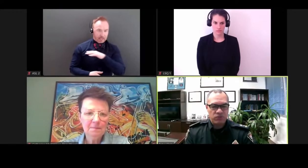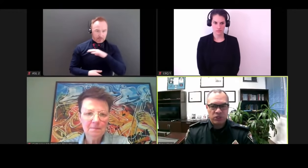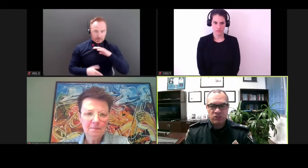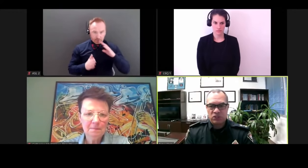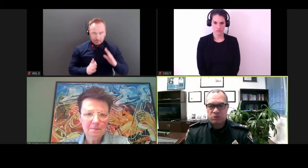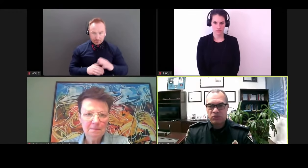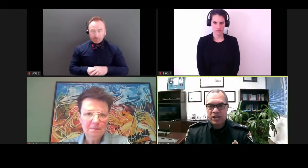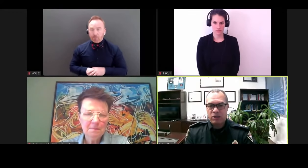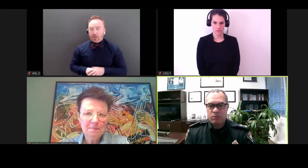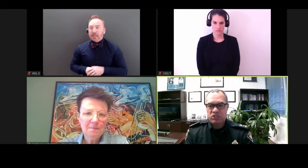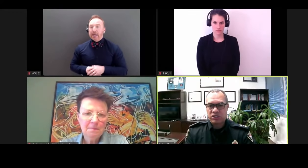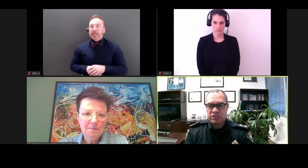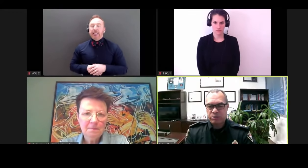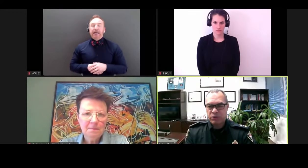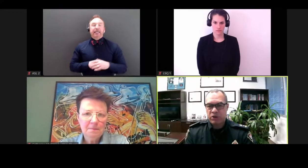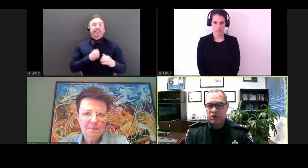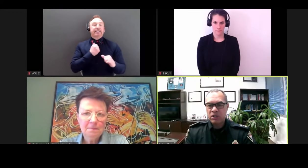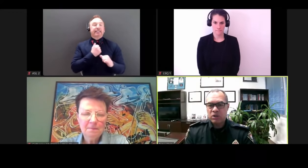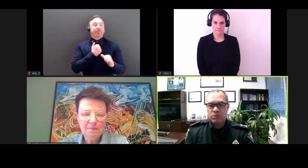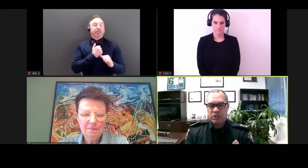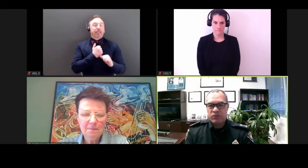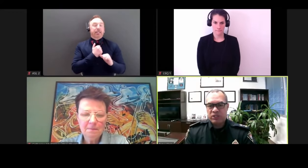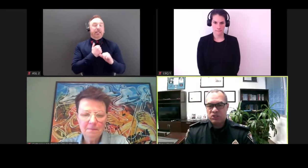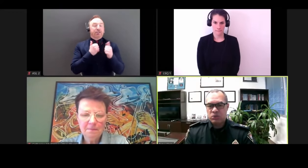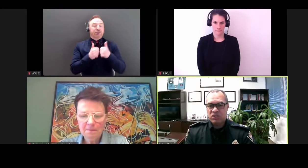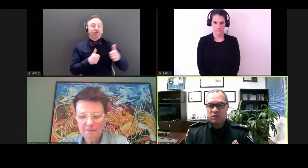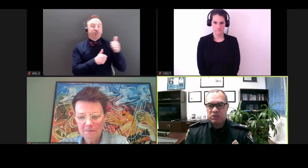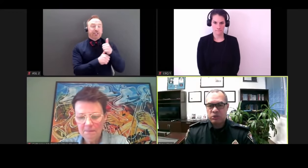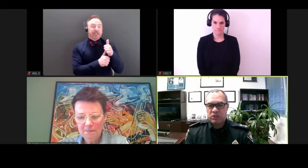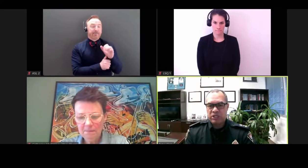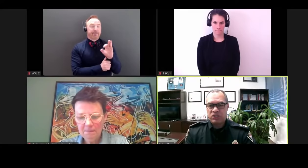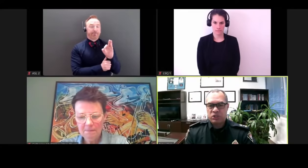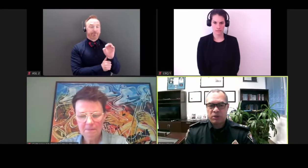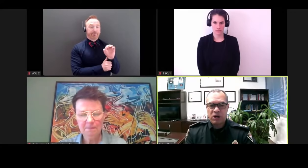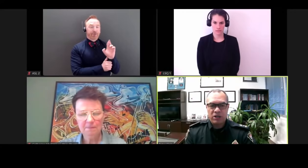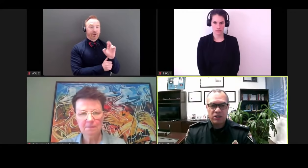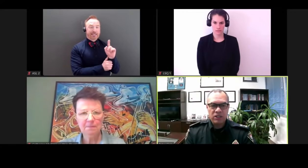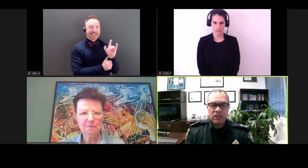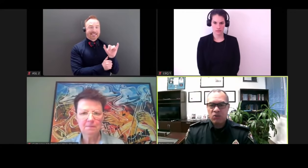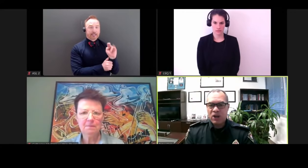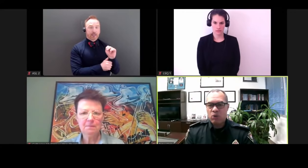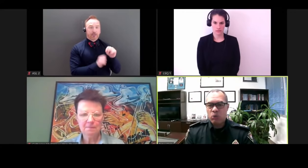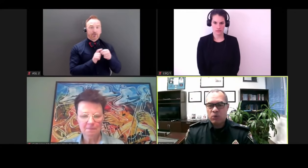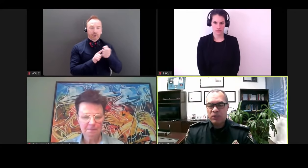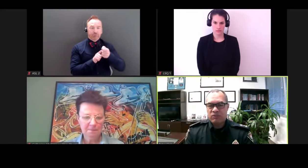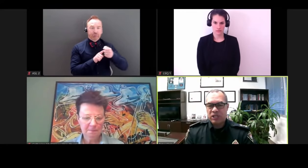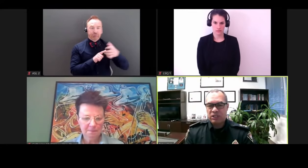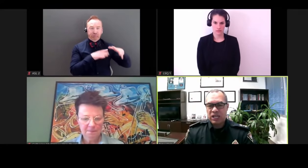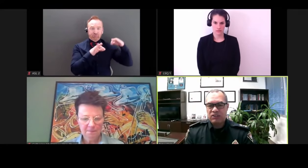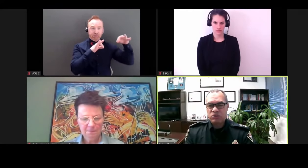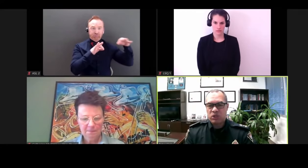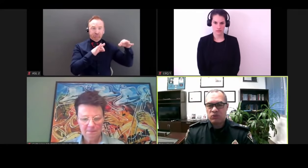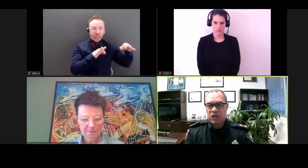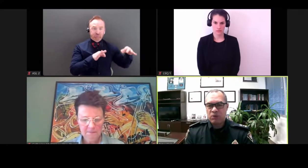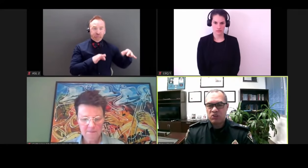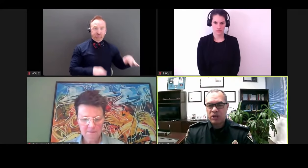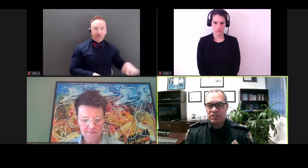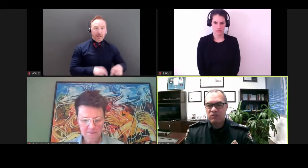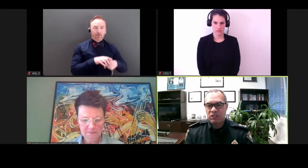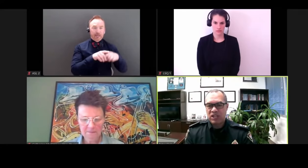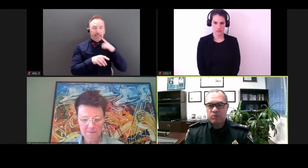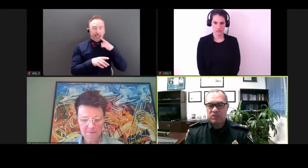Chief Ferguson to provide a much deeper briefing than she was able to in the initial part around what we have done in the last 24